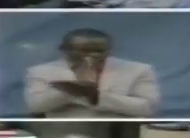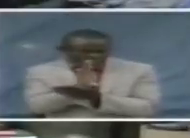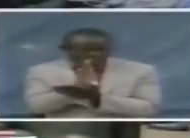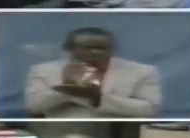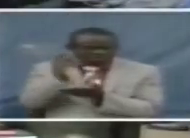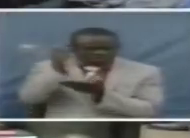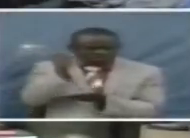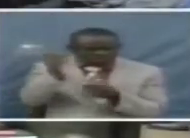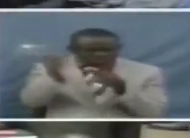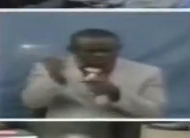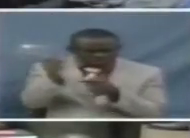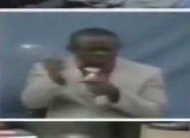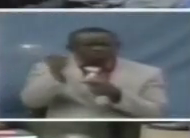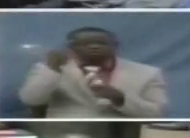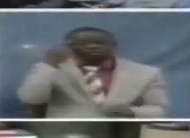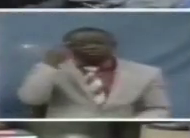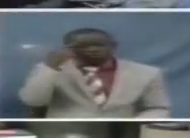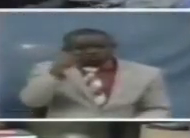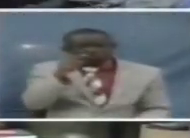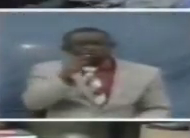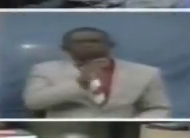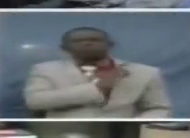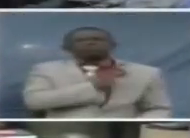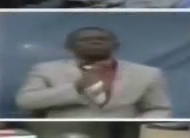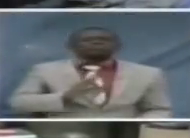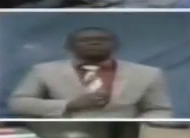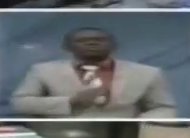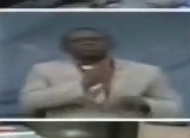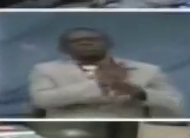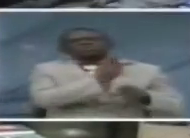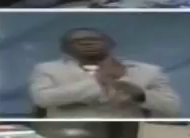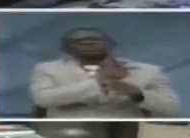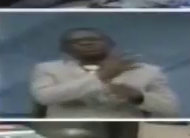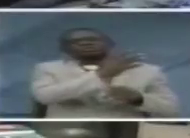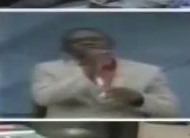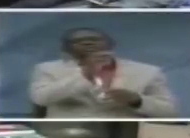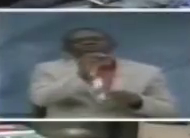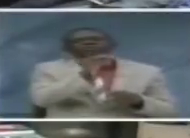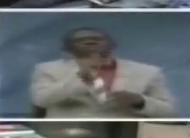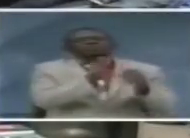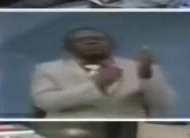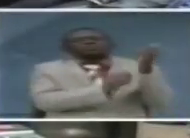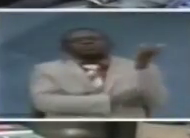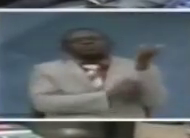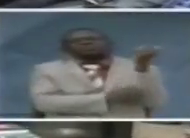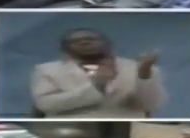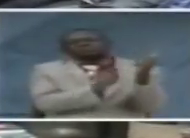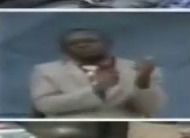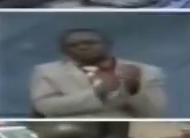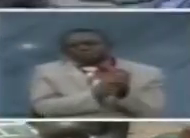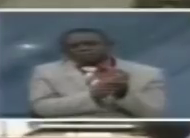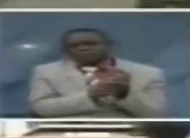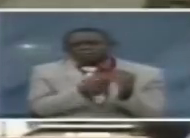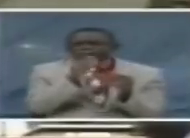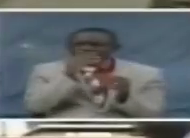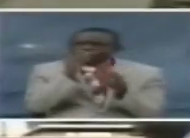allocated 1.1 billion to facilitate the maintenance of our strategic food reserves at